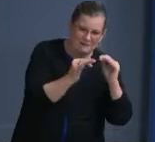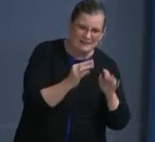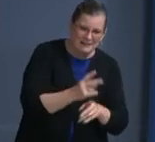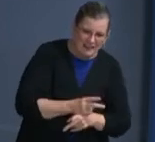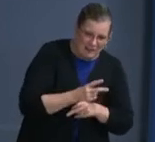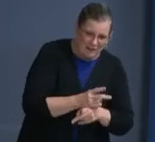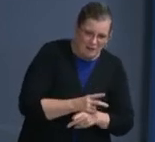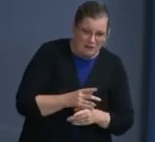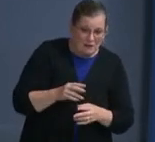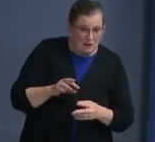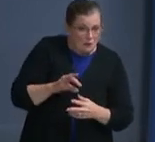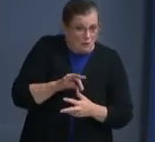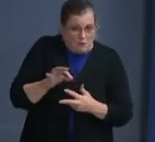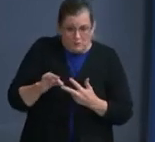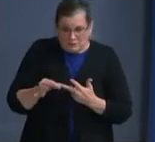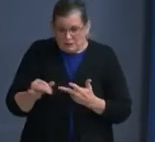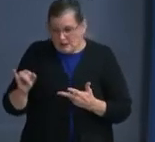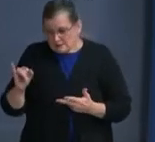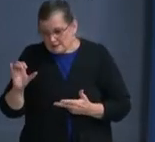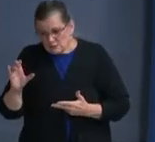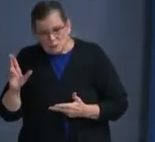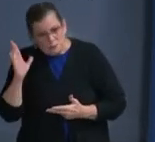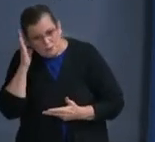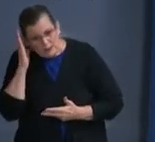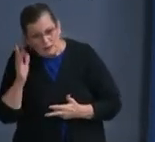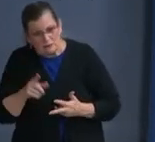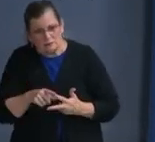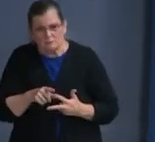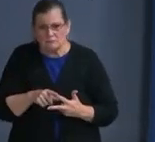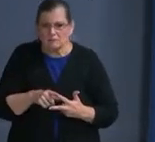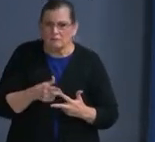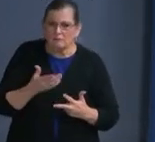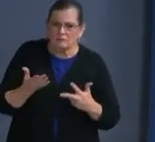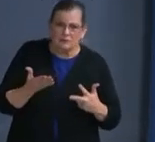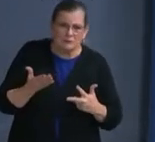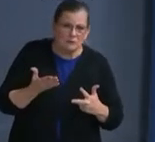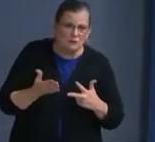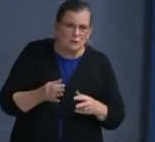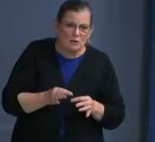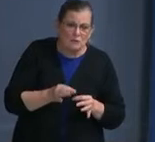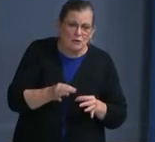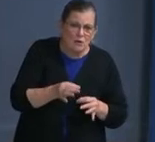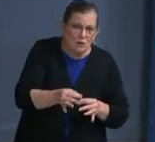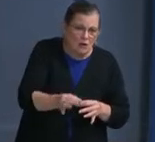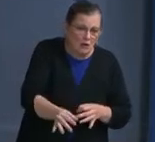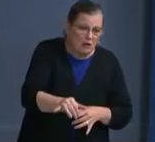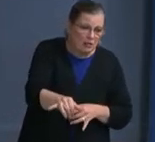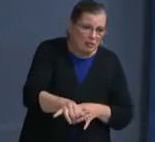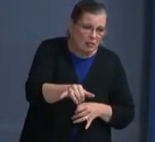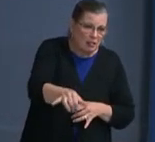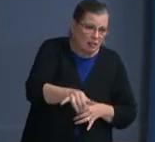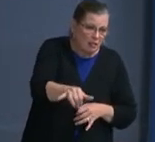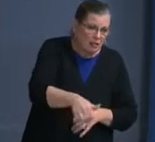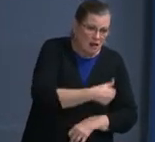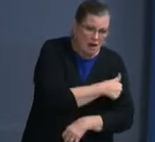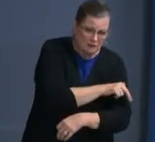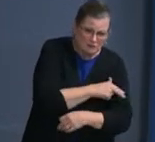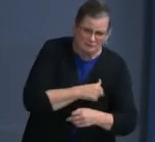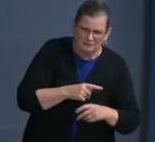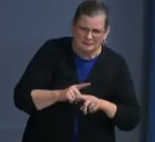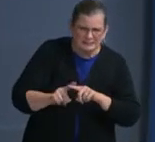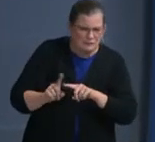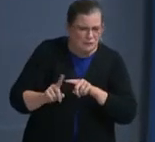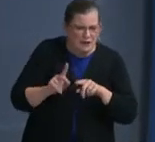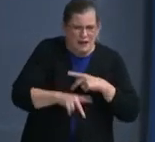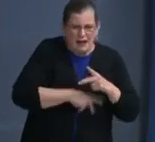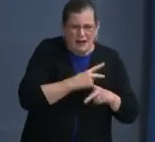be an ICU bed, whether that care be a prolonged inpatient stay, or whatever type of specialty care that they